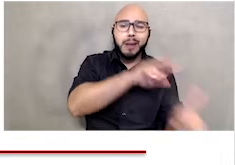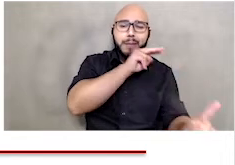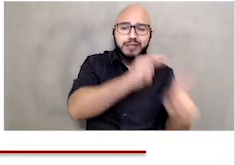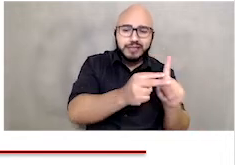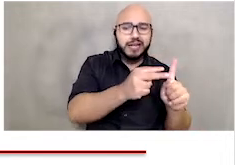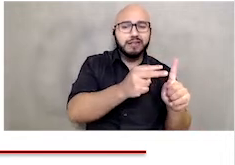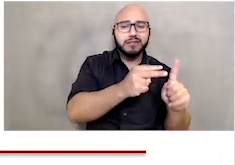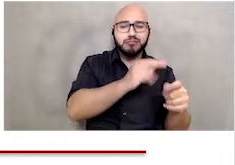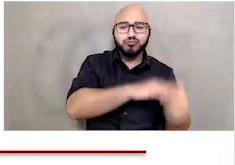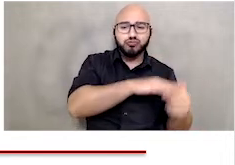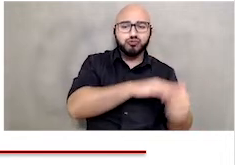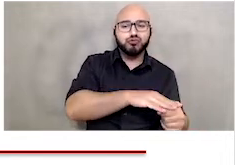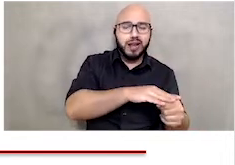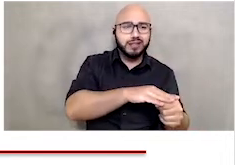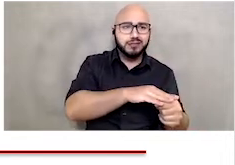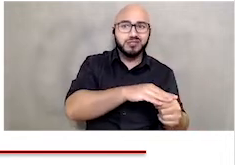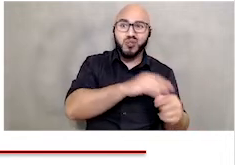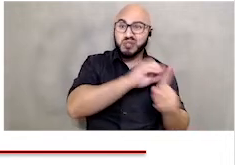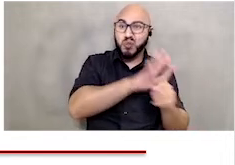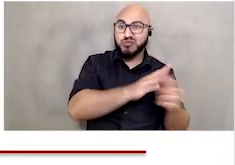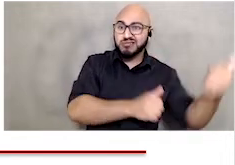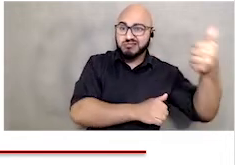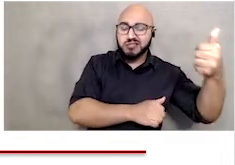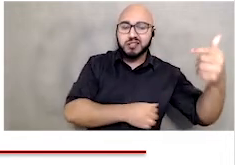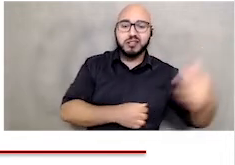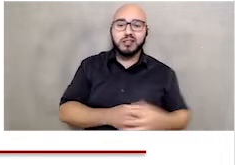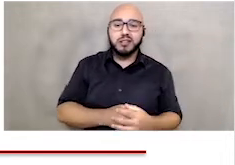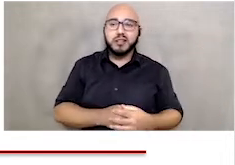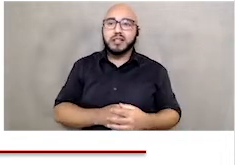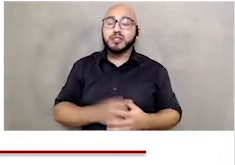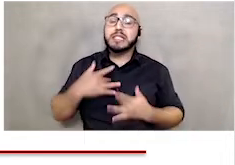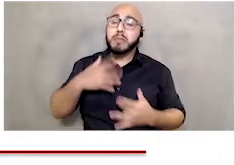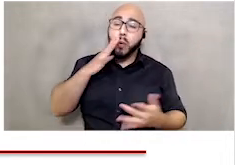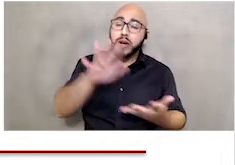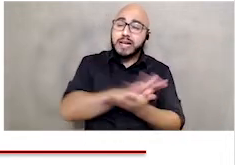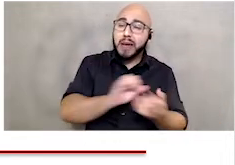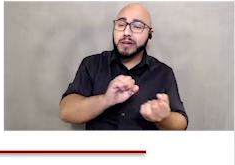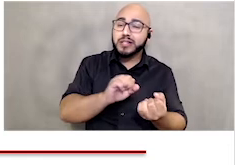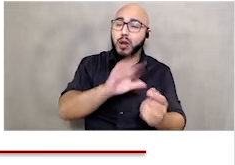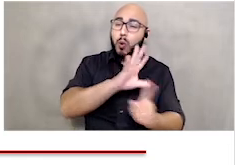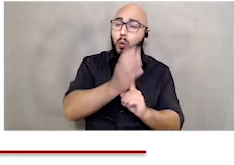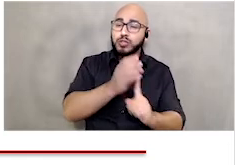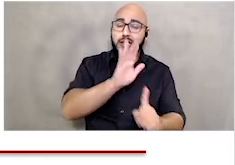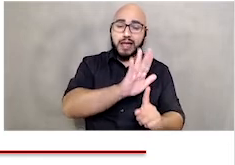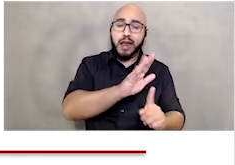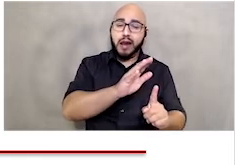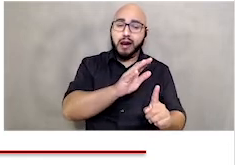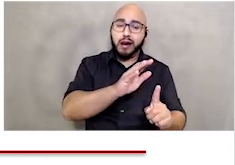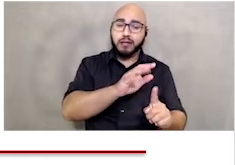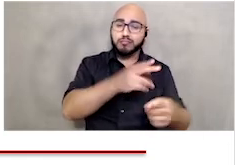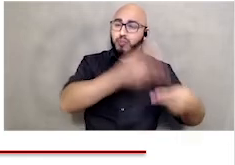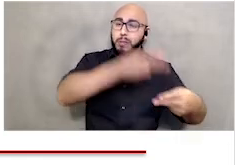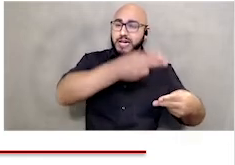experiences of racism, usually where damaging a culture's reputation occurs.